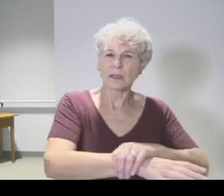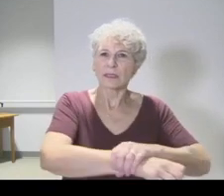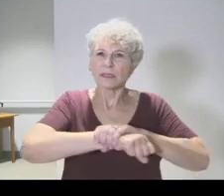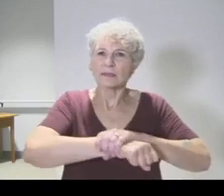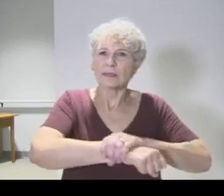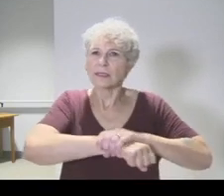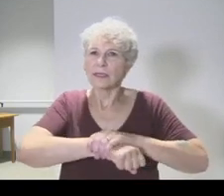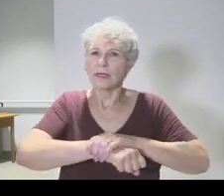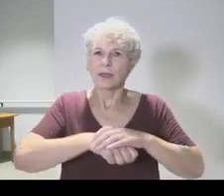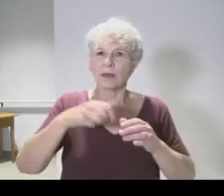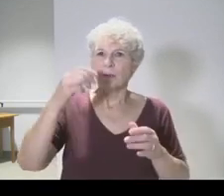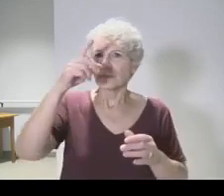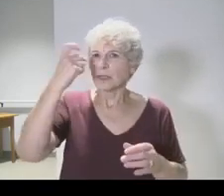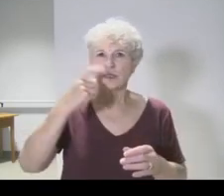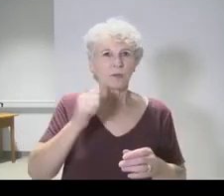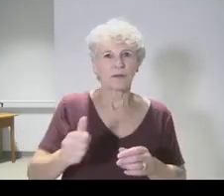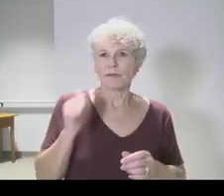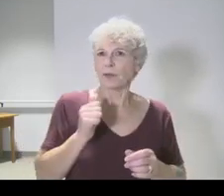let go?